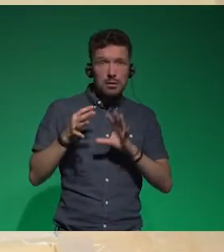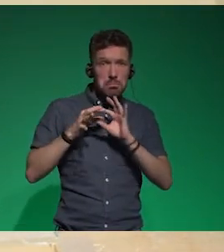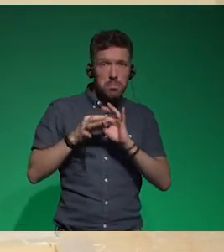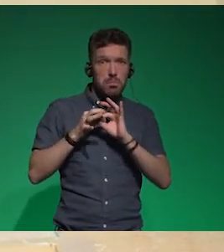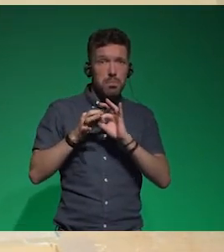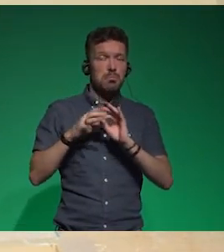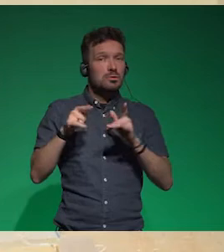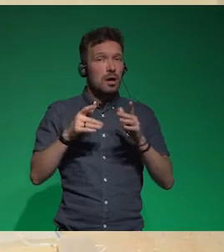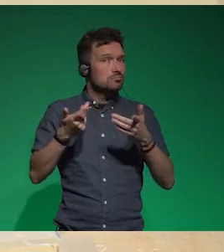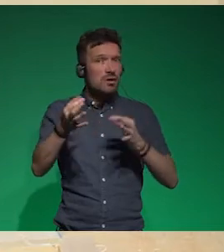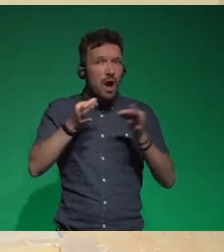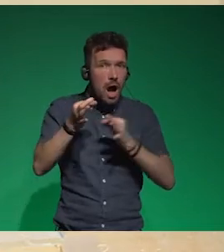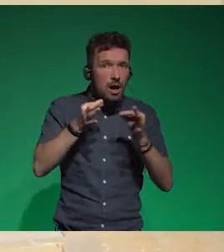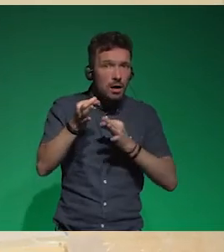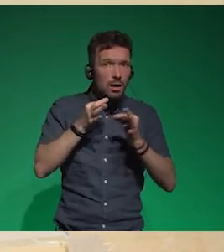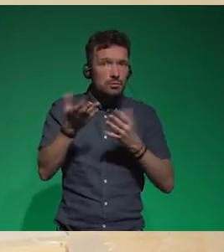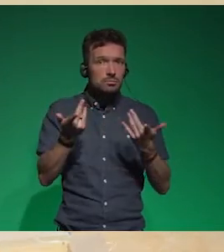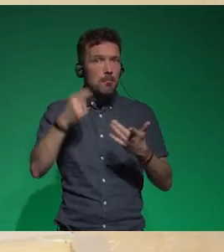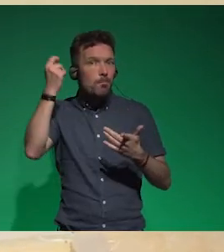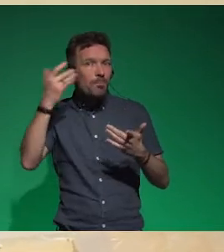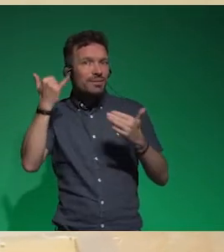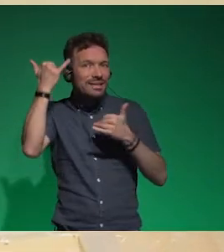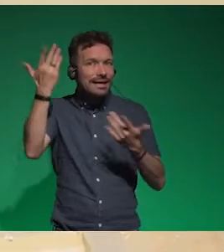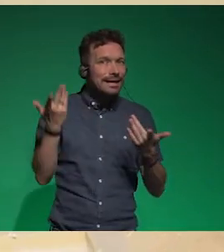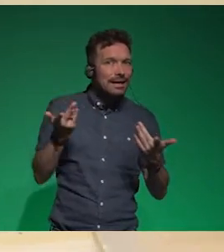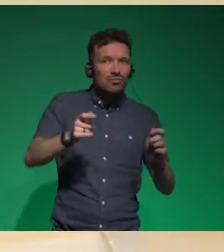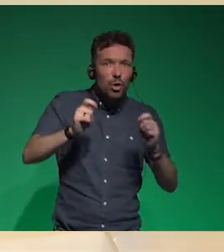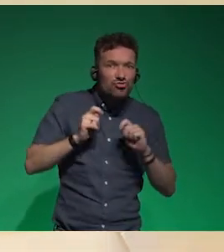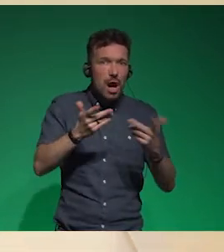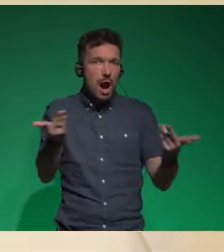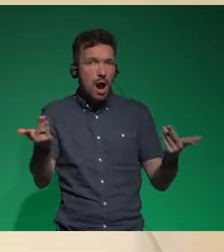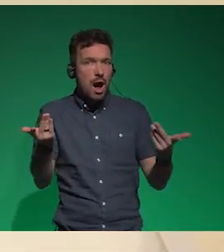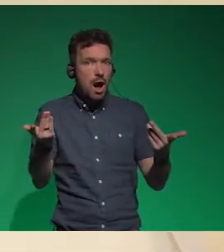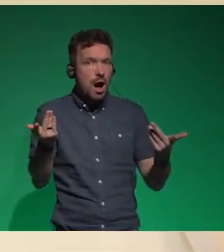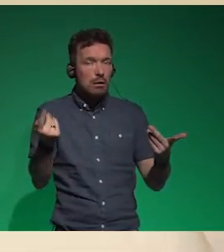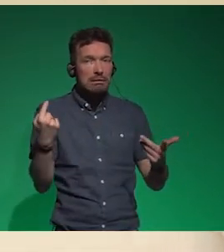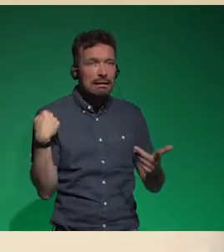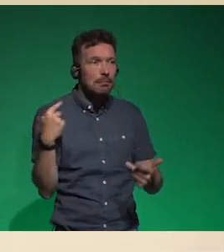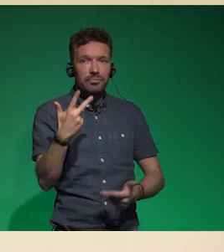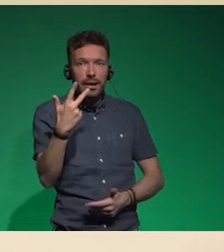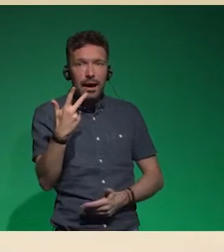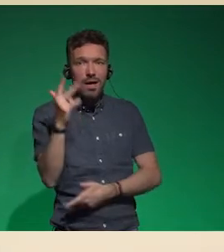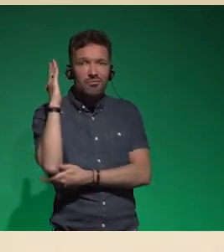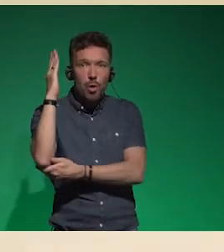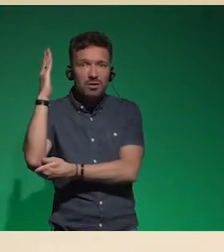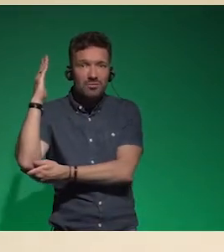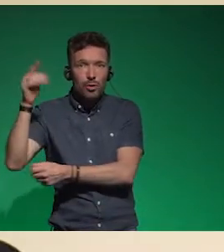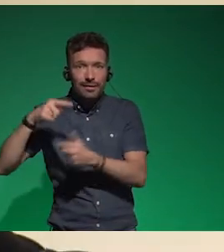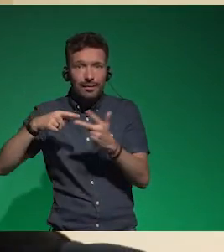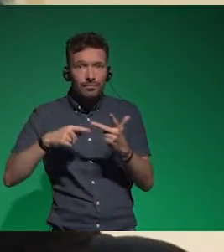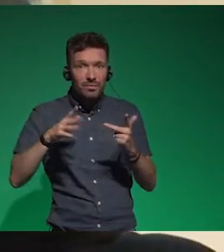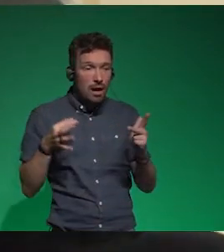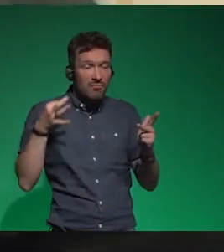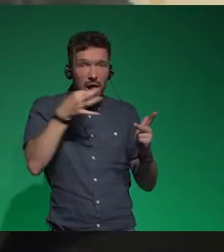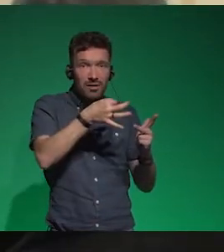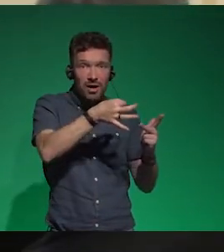the three, then we do this right away. All the four, actually.